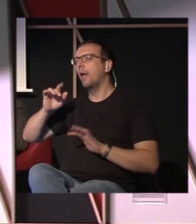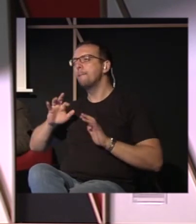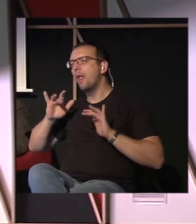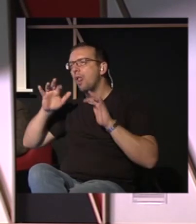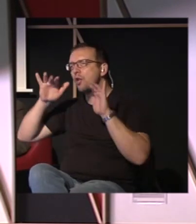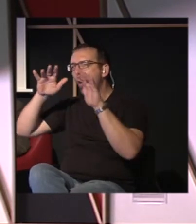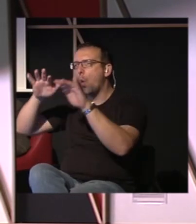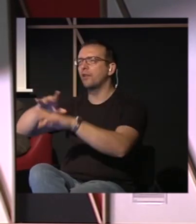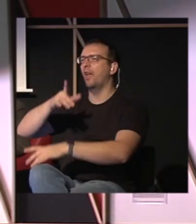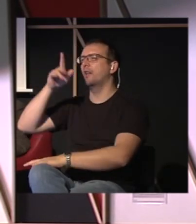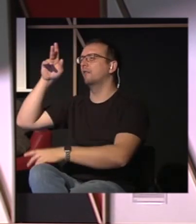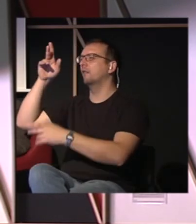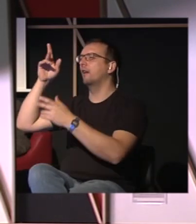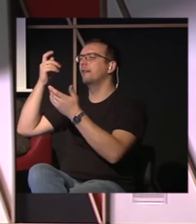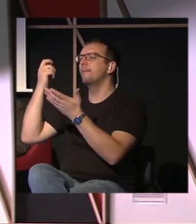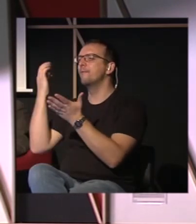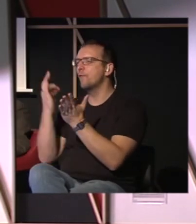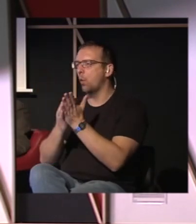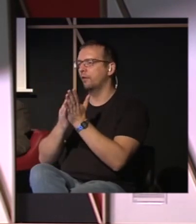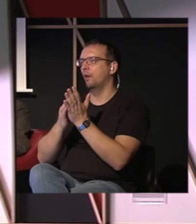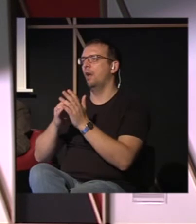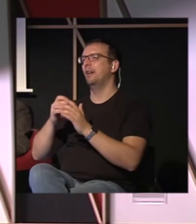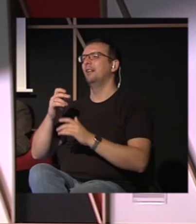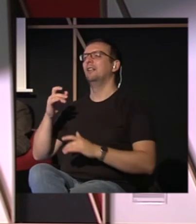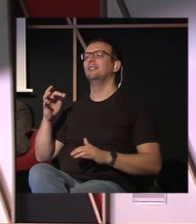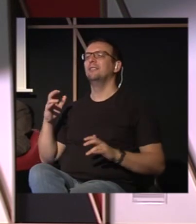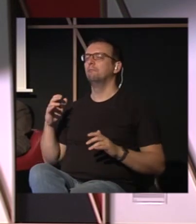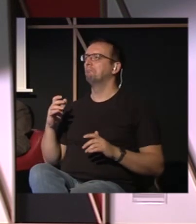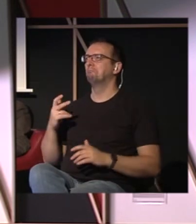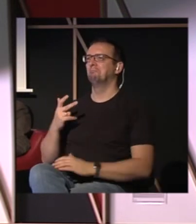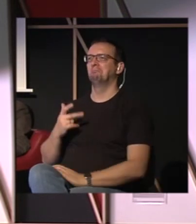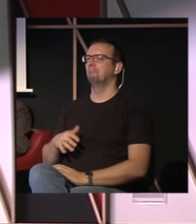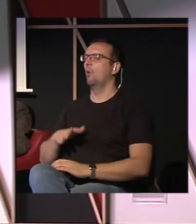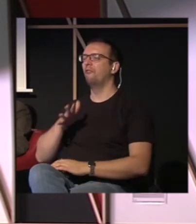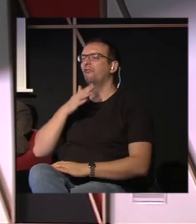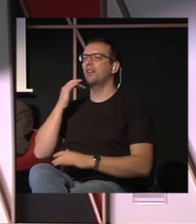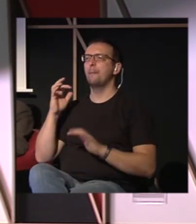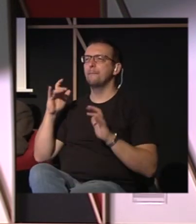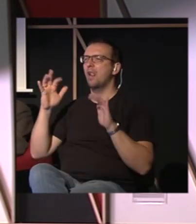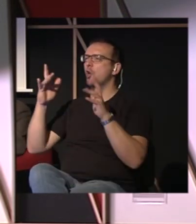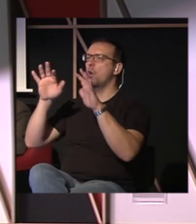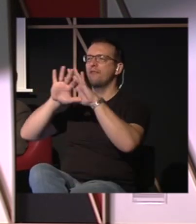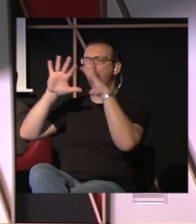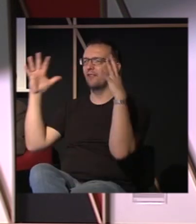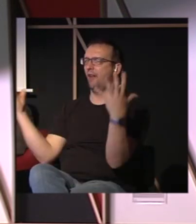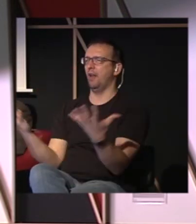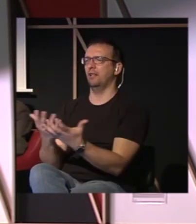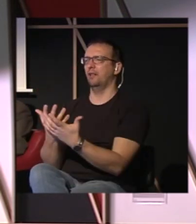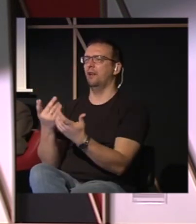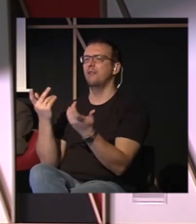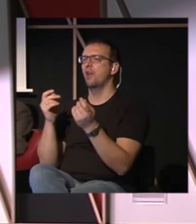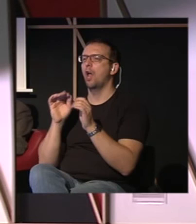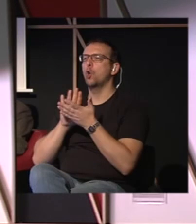important. Thank you very much, Kush. Perfect. Is there another question?